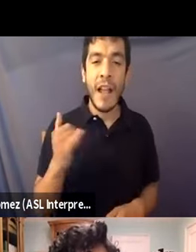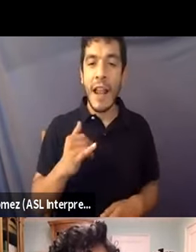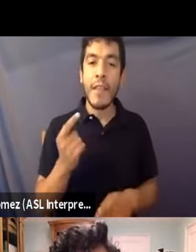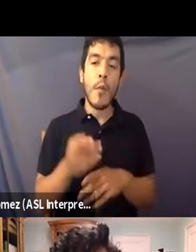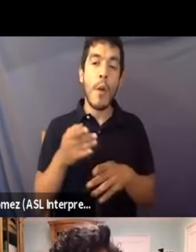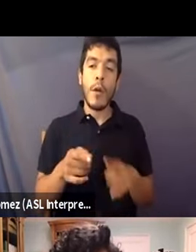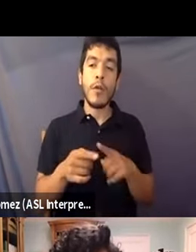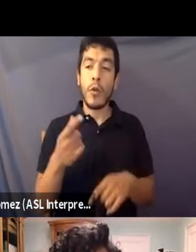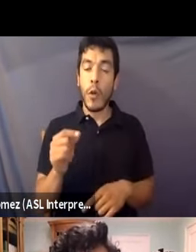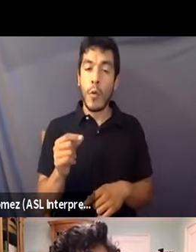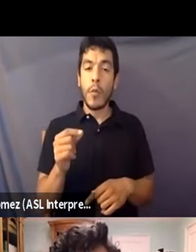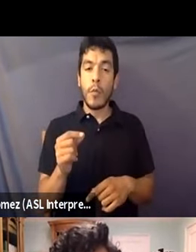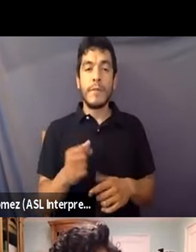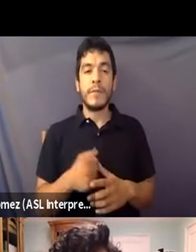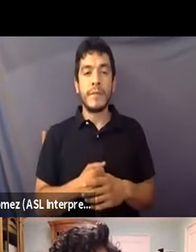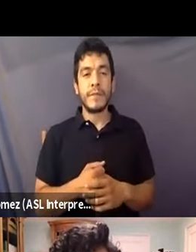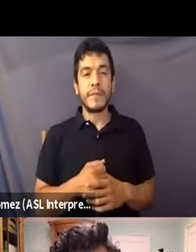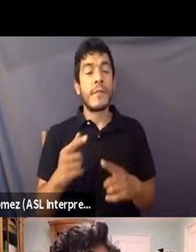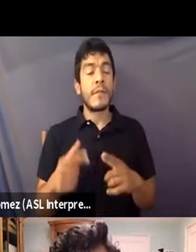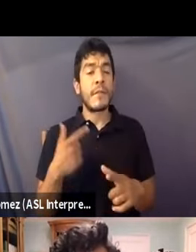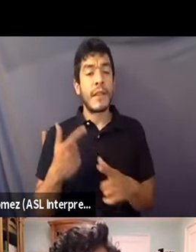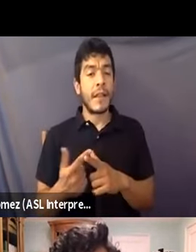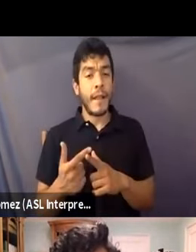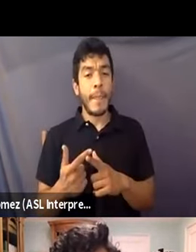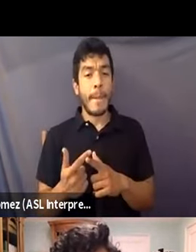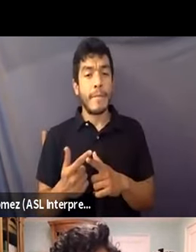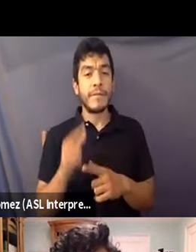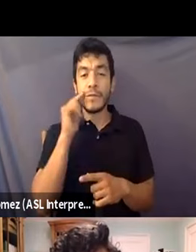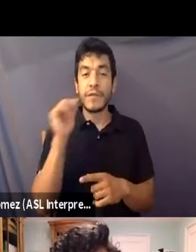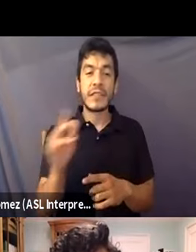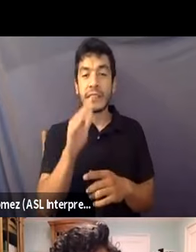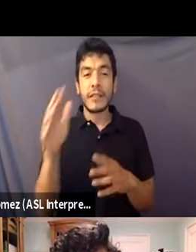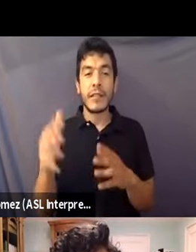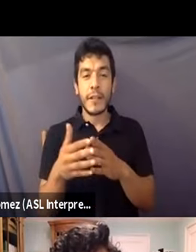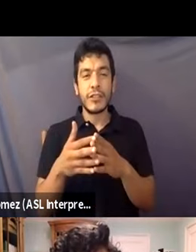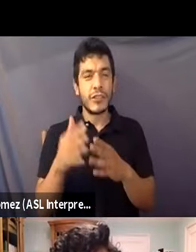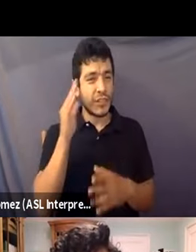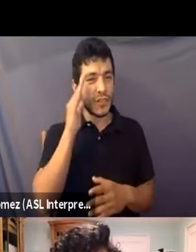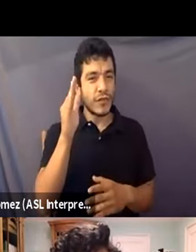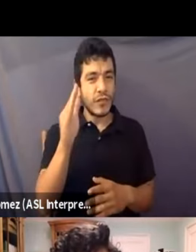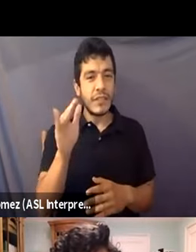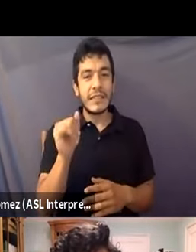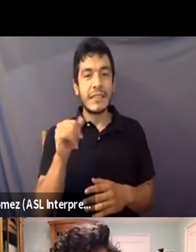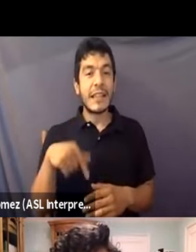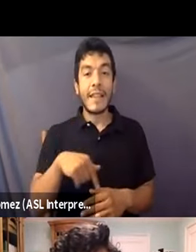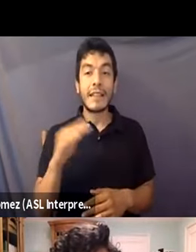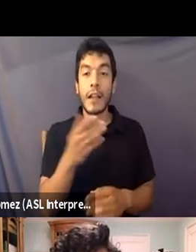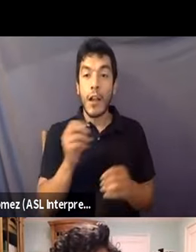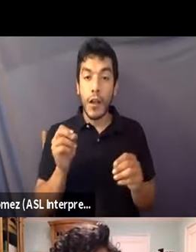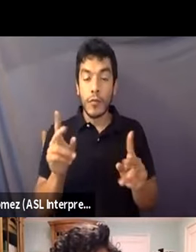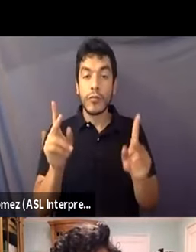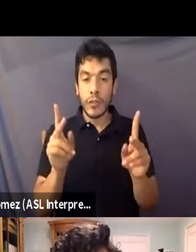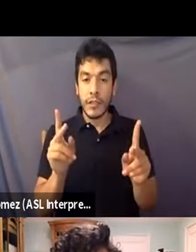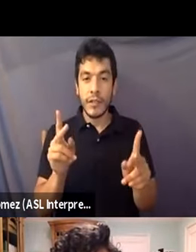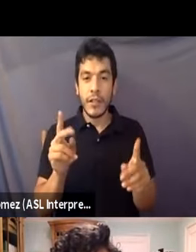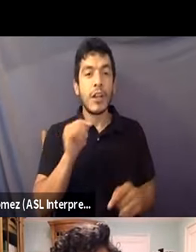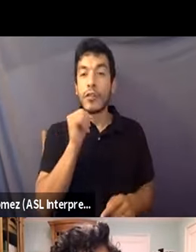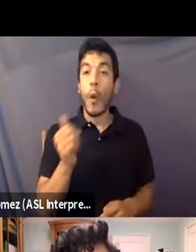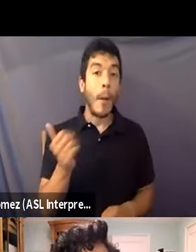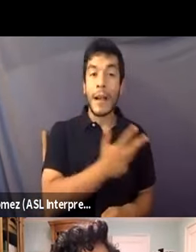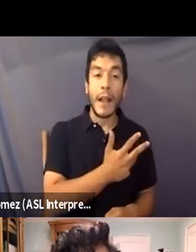go as immigrants. And then for Asian Americans, the future is this is our opportunity. Like, don't go back.